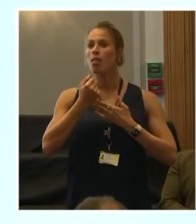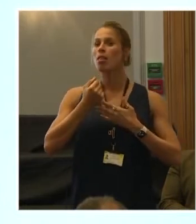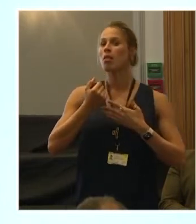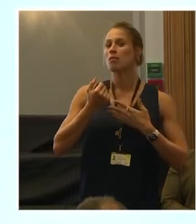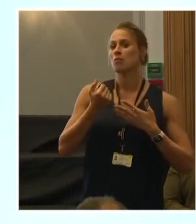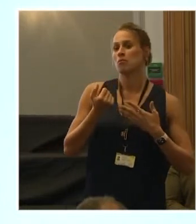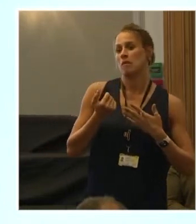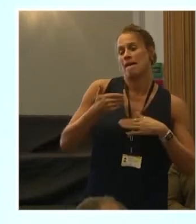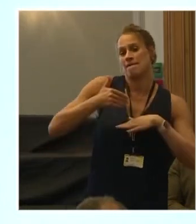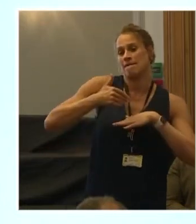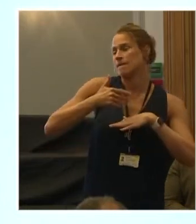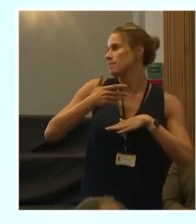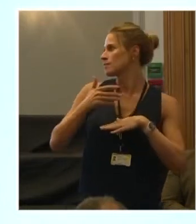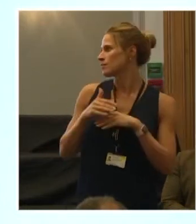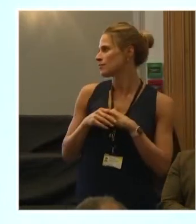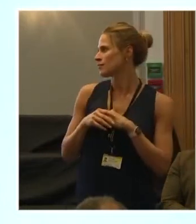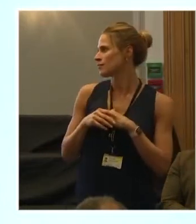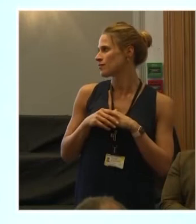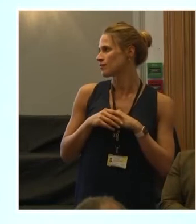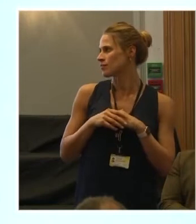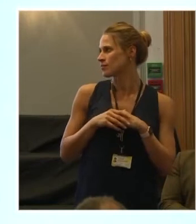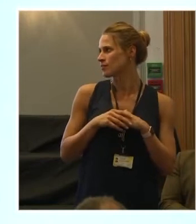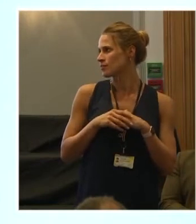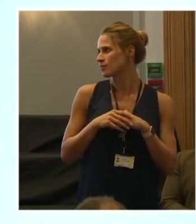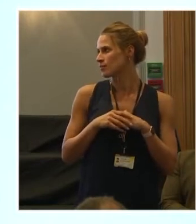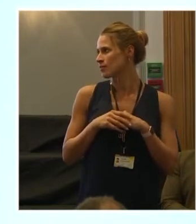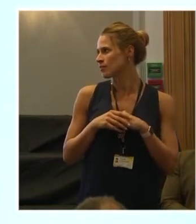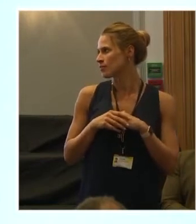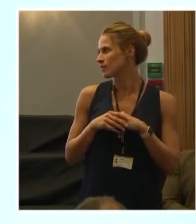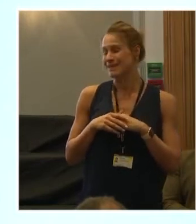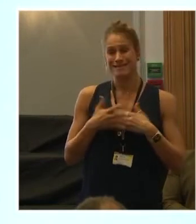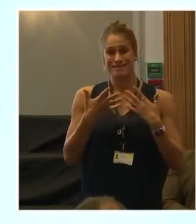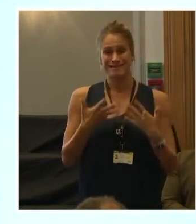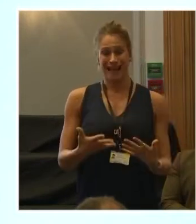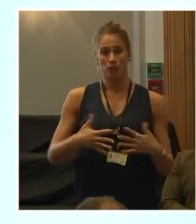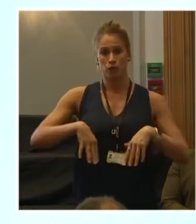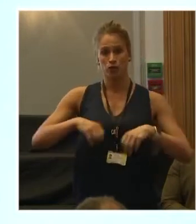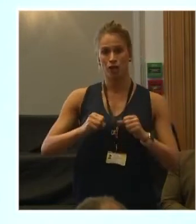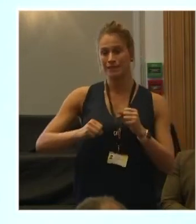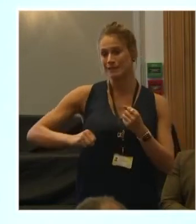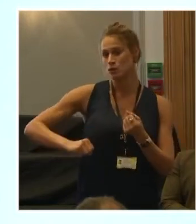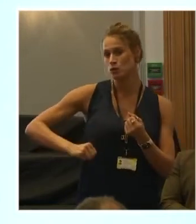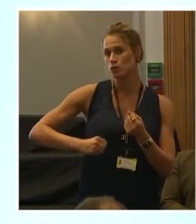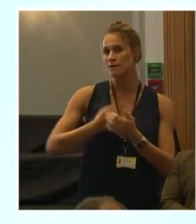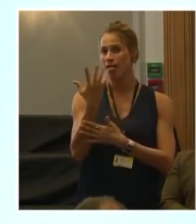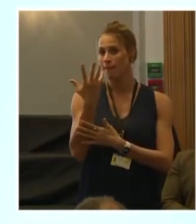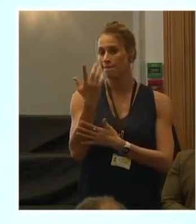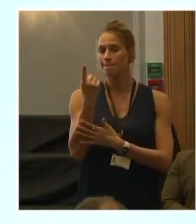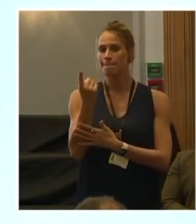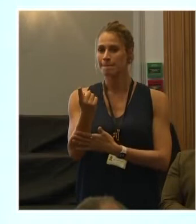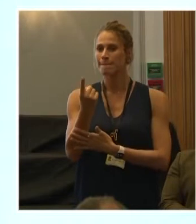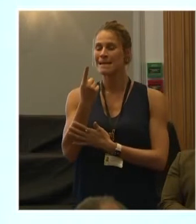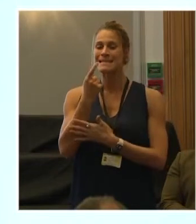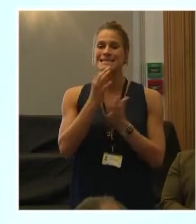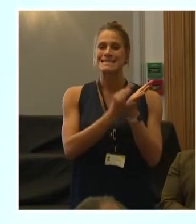fault. Are starting to emerge from the development pipeline. These include cell-based therapies that aim to provide